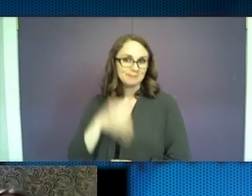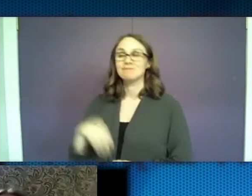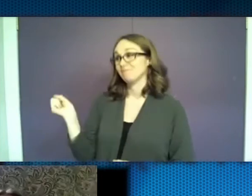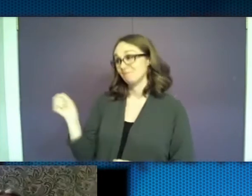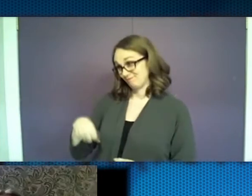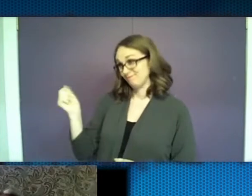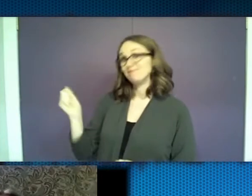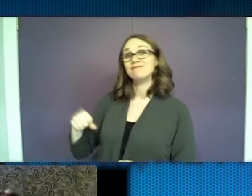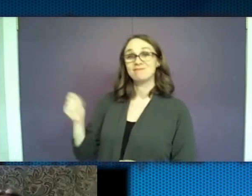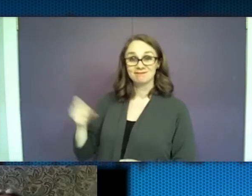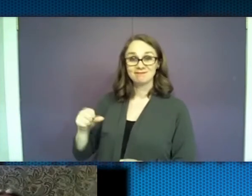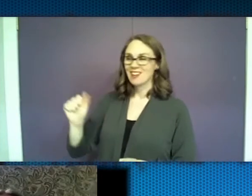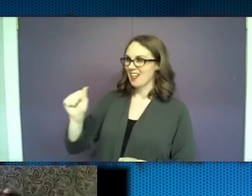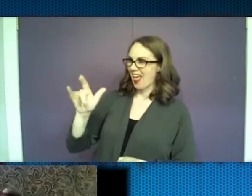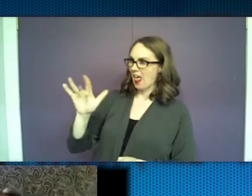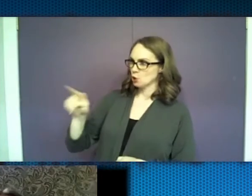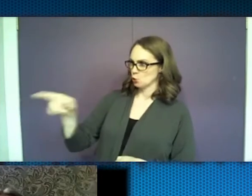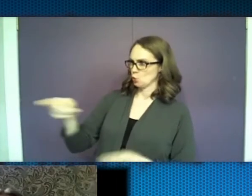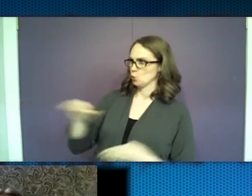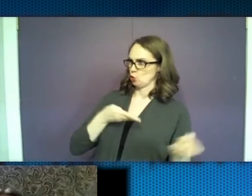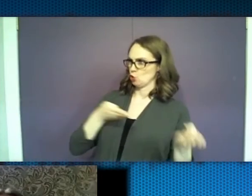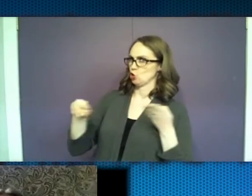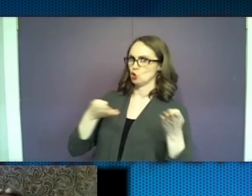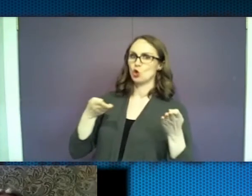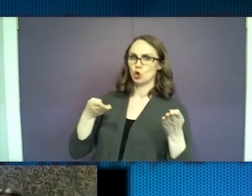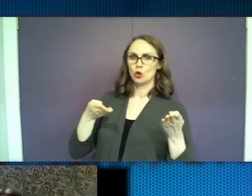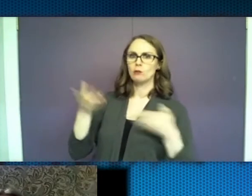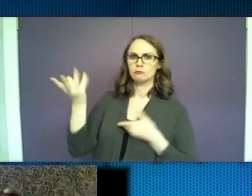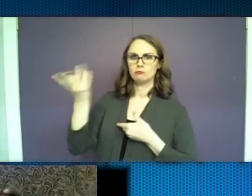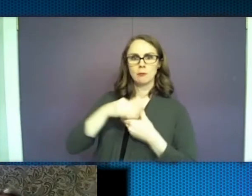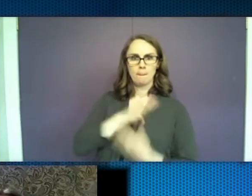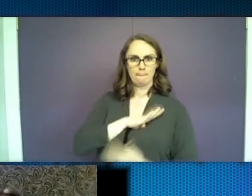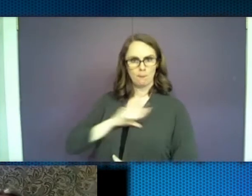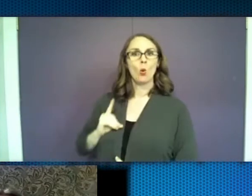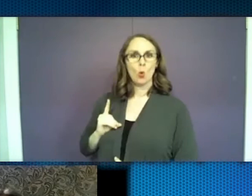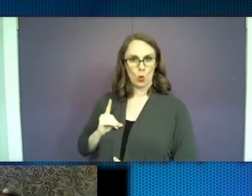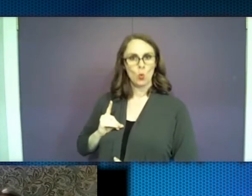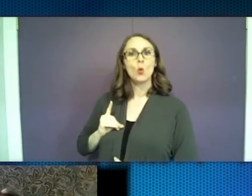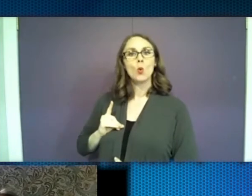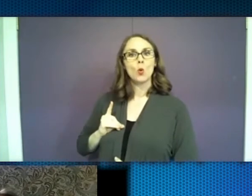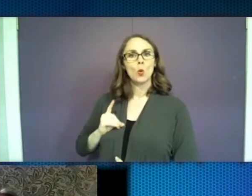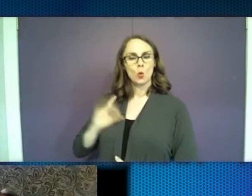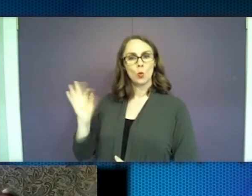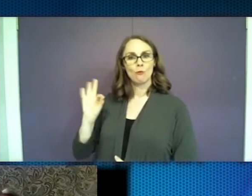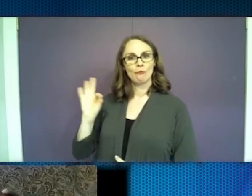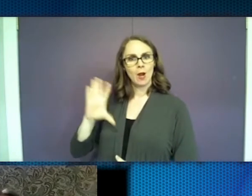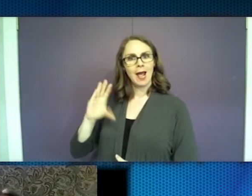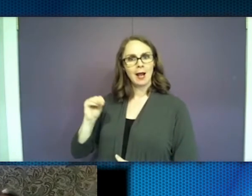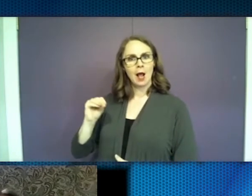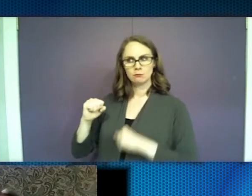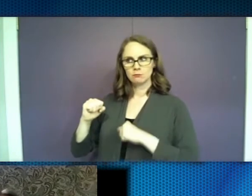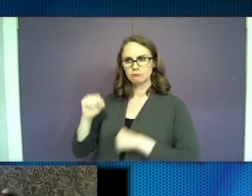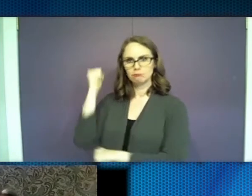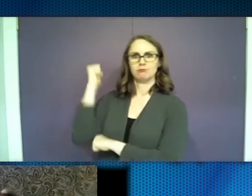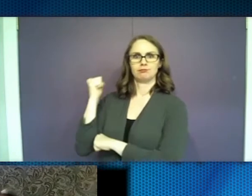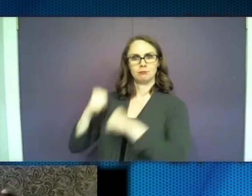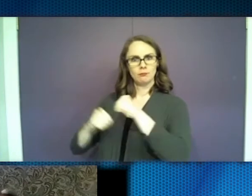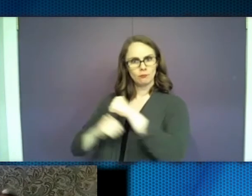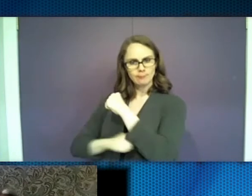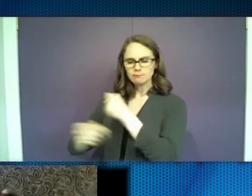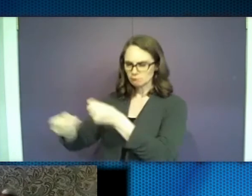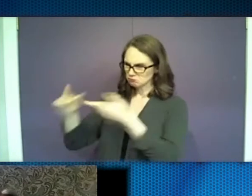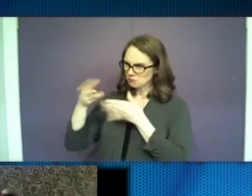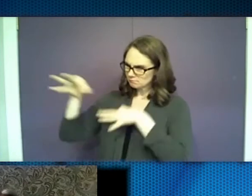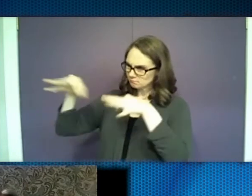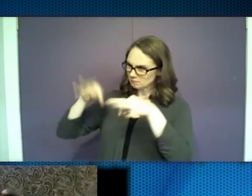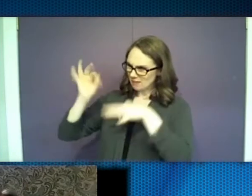is. And now, Allison, you served on the board of the Frederick County Landmarks Foundation. Can you tell us a little